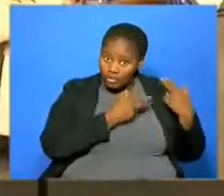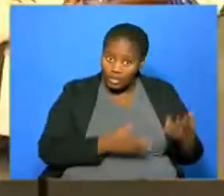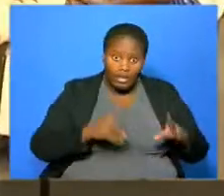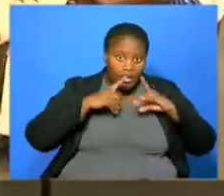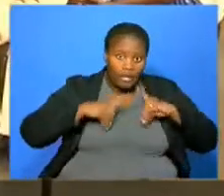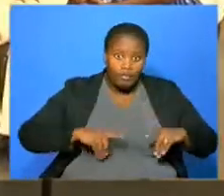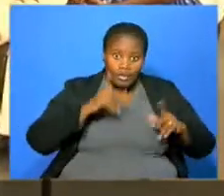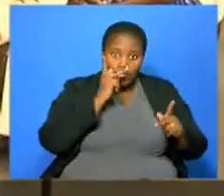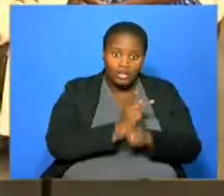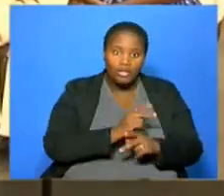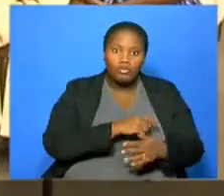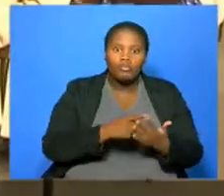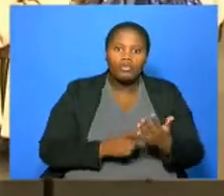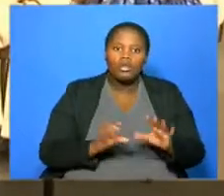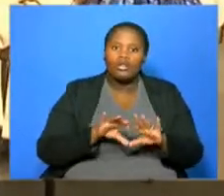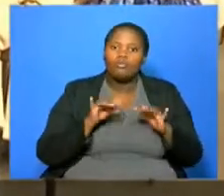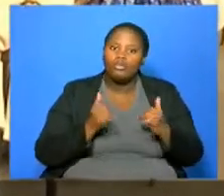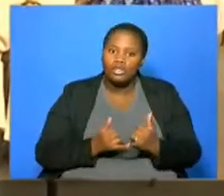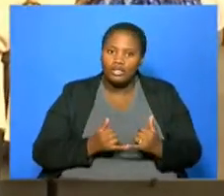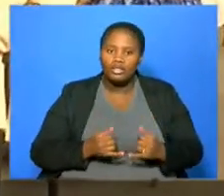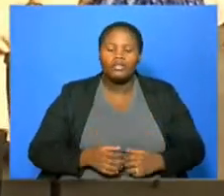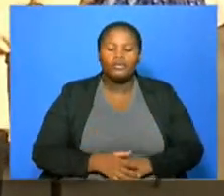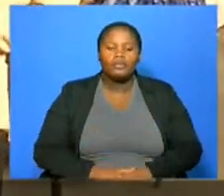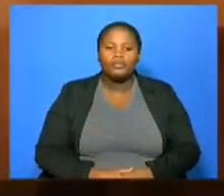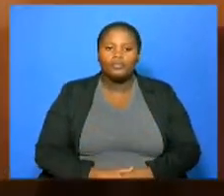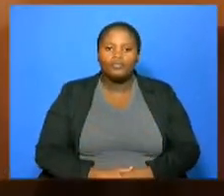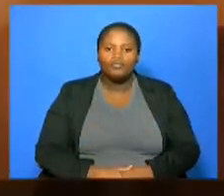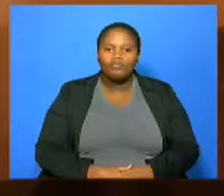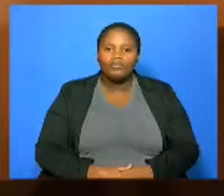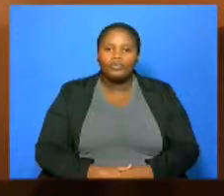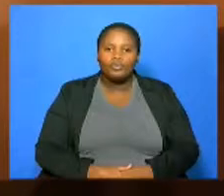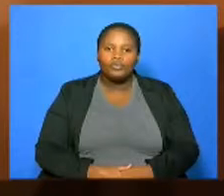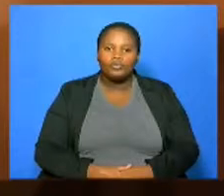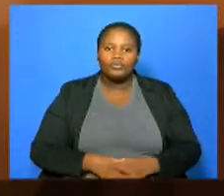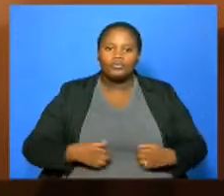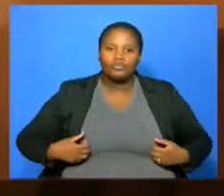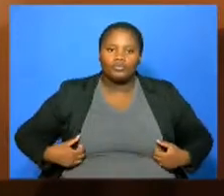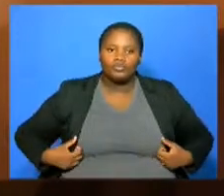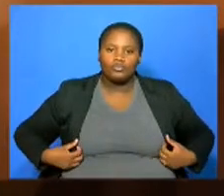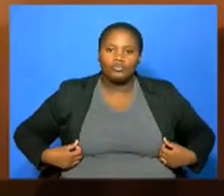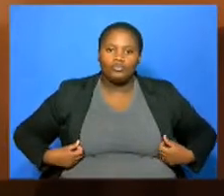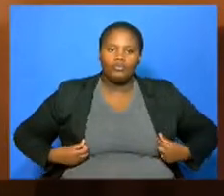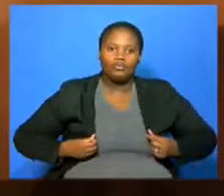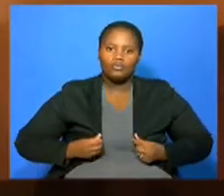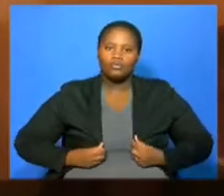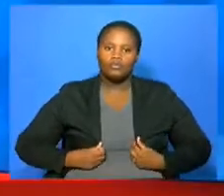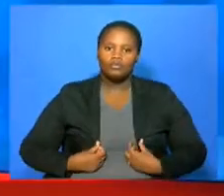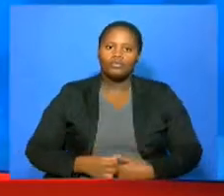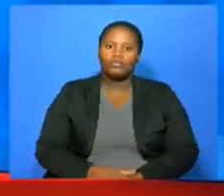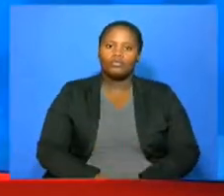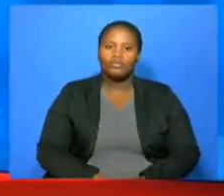peace amongst the community. Love Mo Mario, BTV News, Shosho.